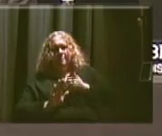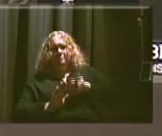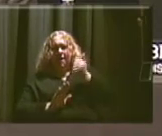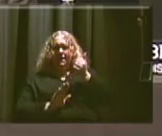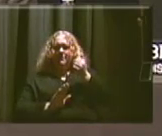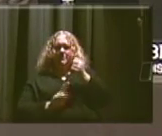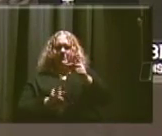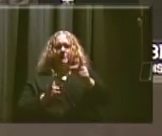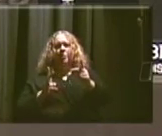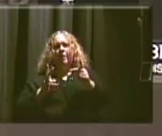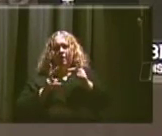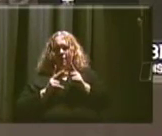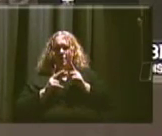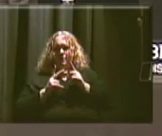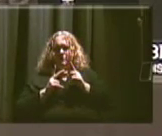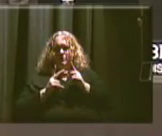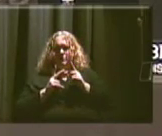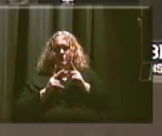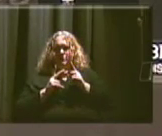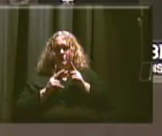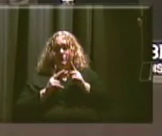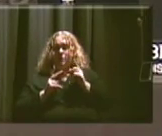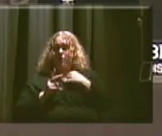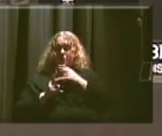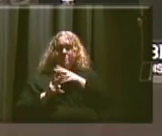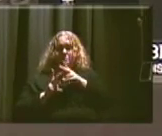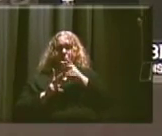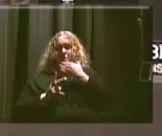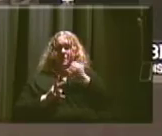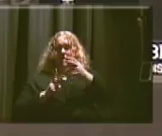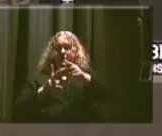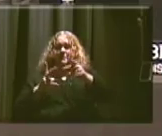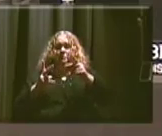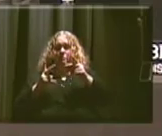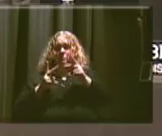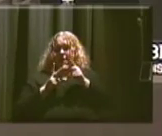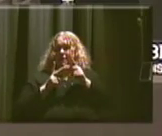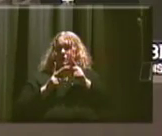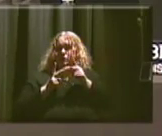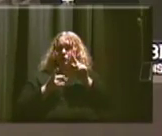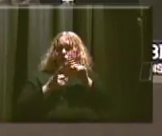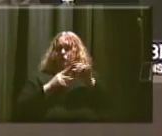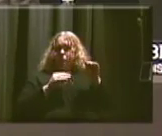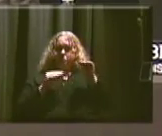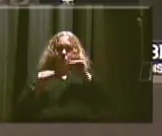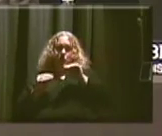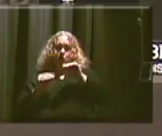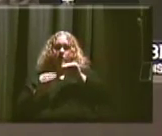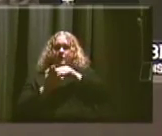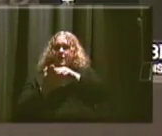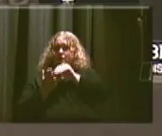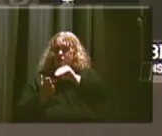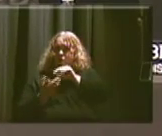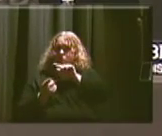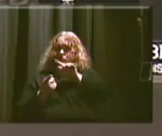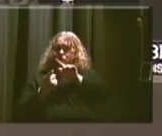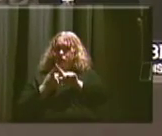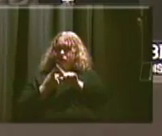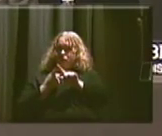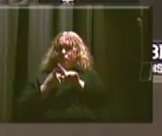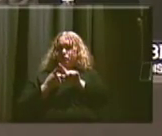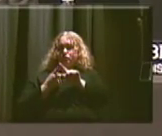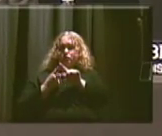which certainly means we could be either the best or the worst, whichever we chose. I would urge us to choose to be the best,